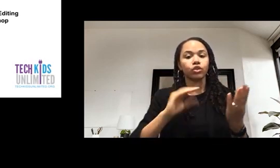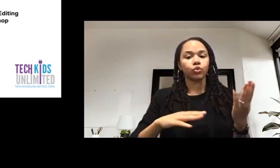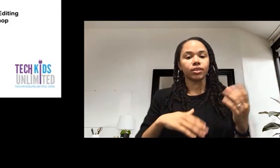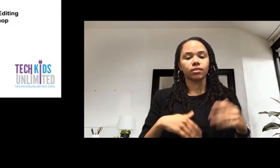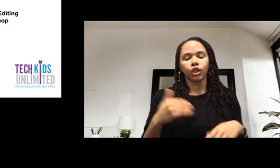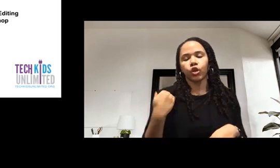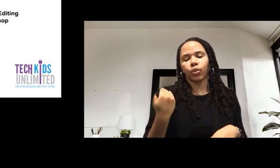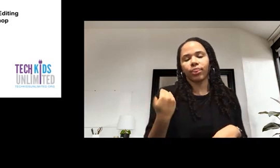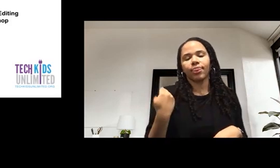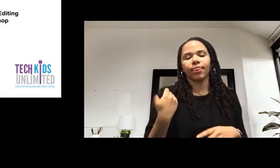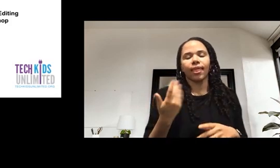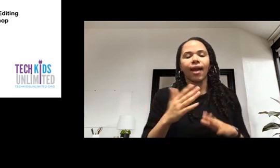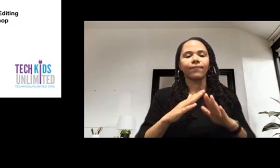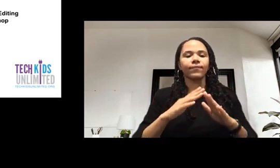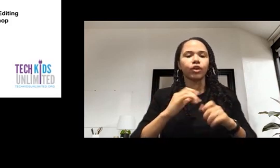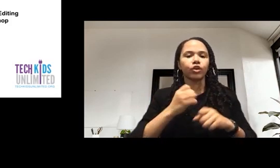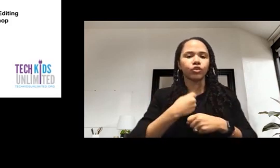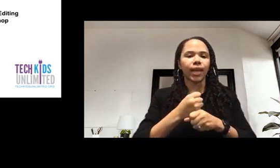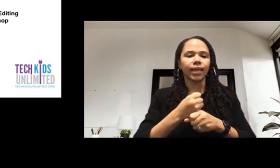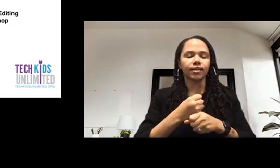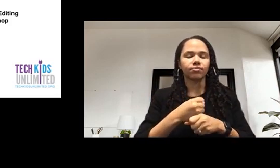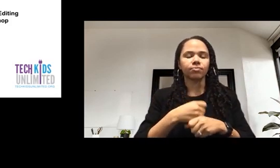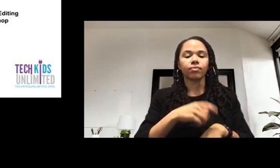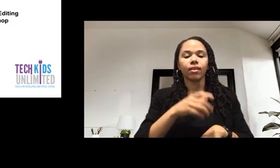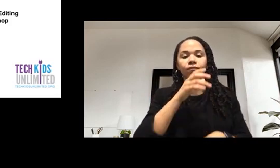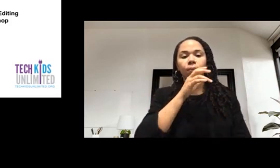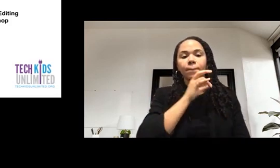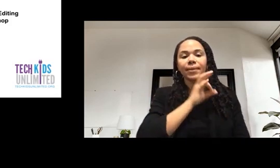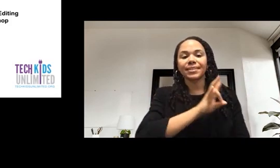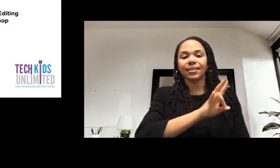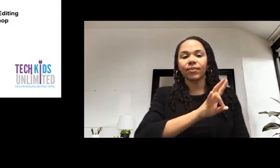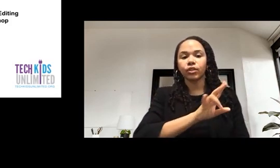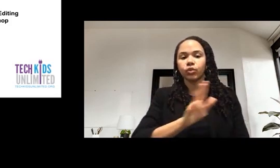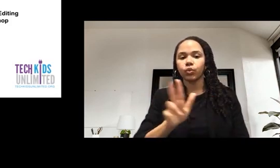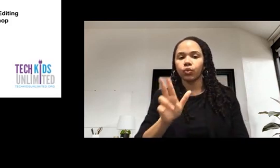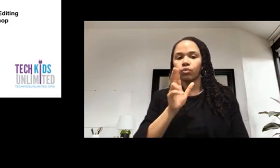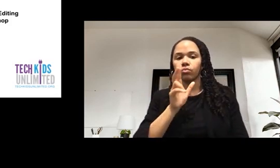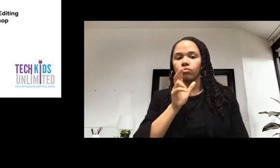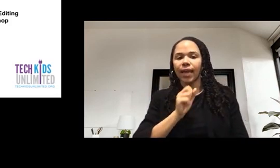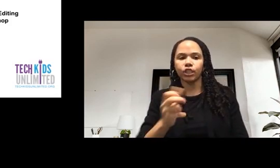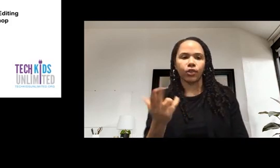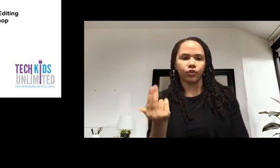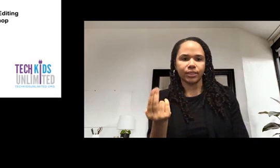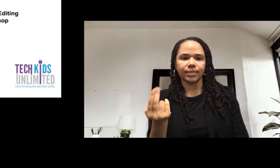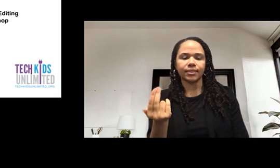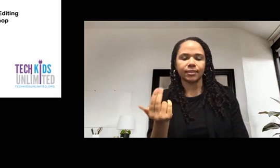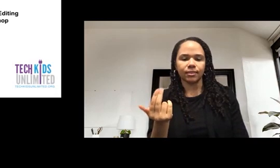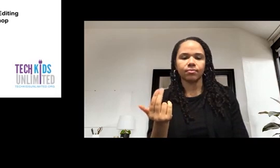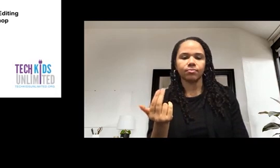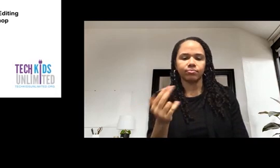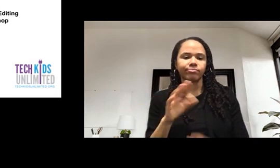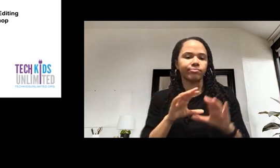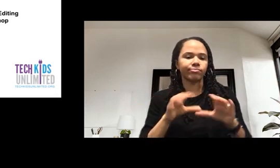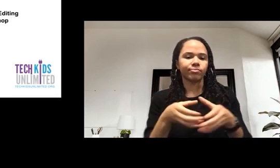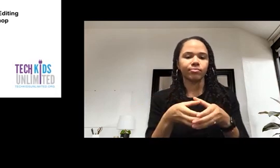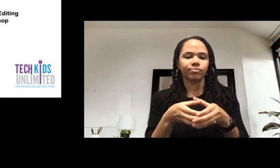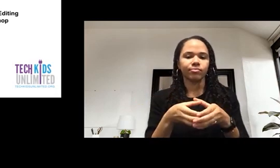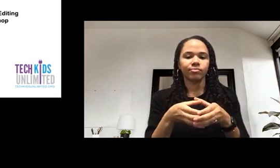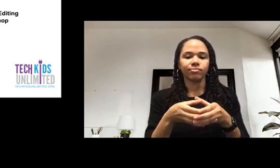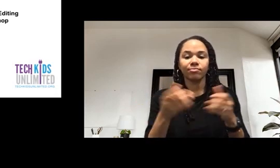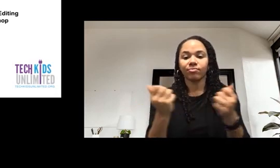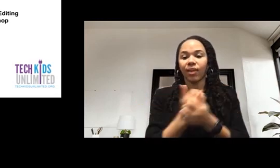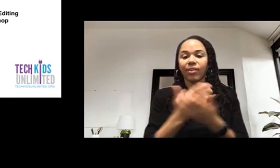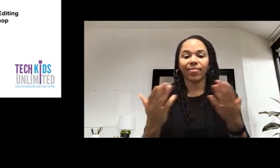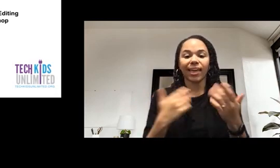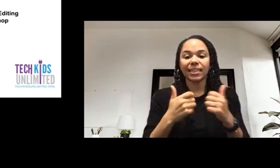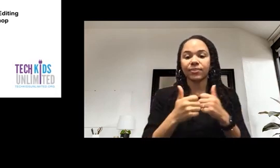program is goes from age 7 to 13, and we're all virtual now. And